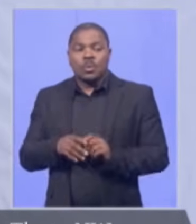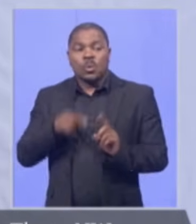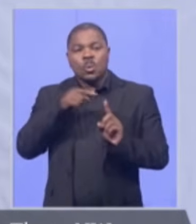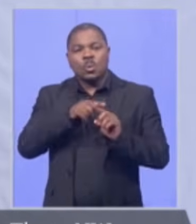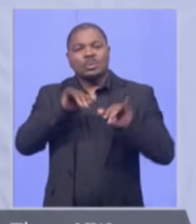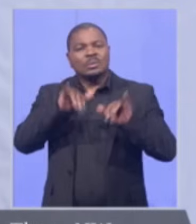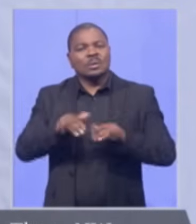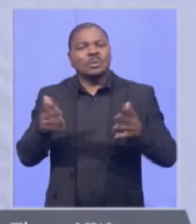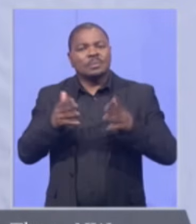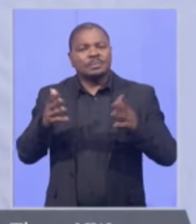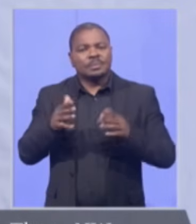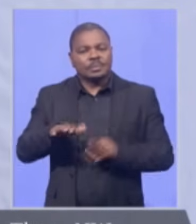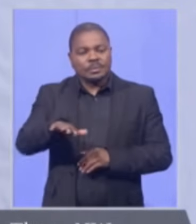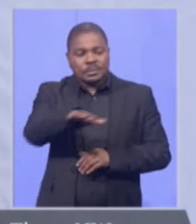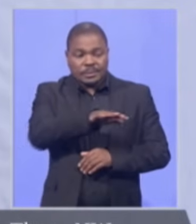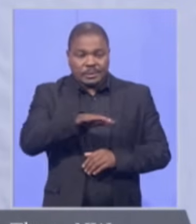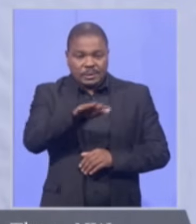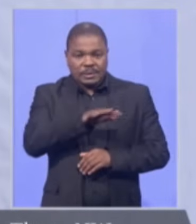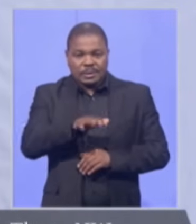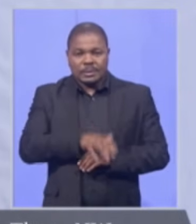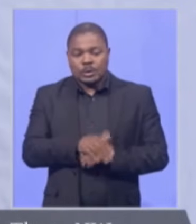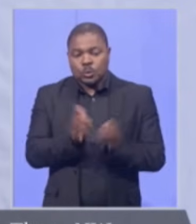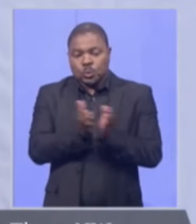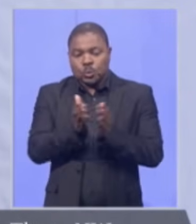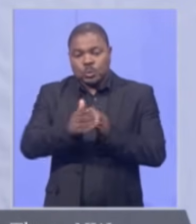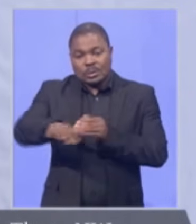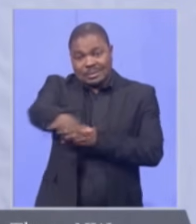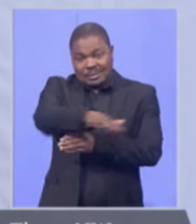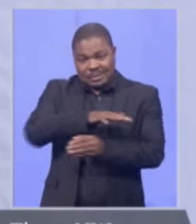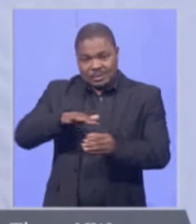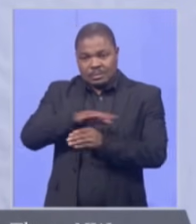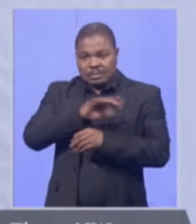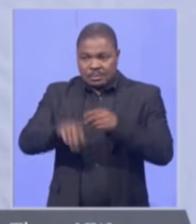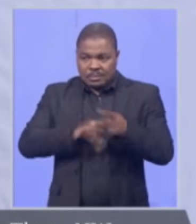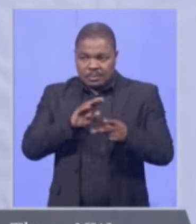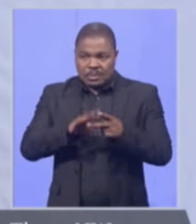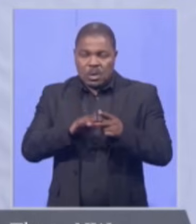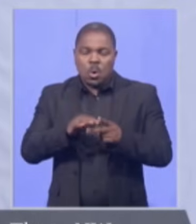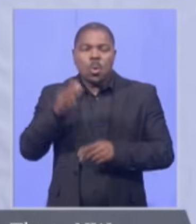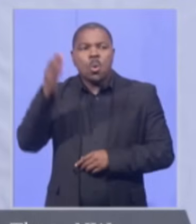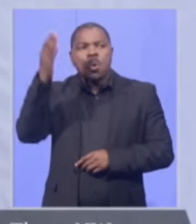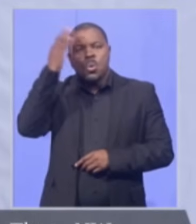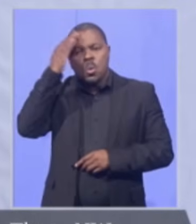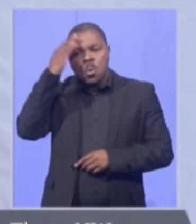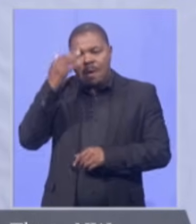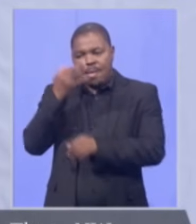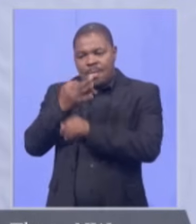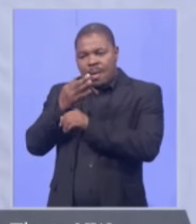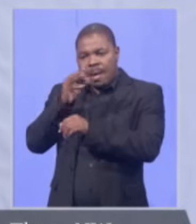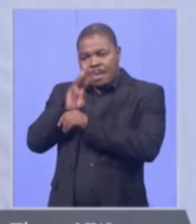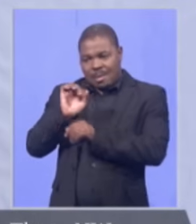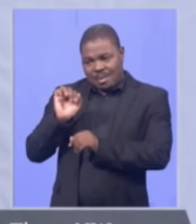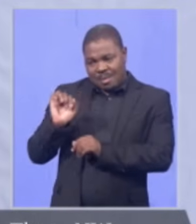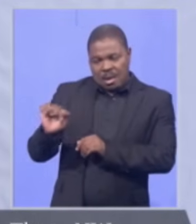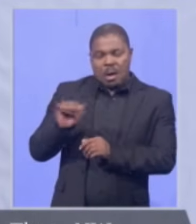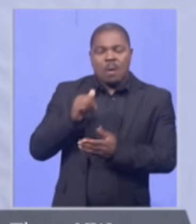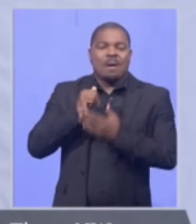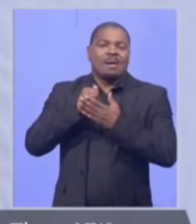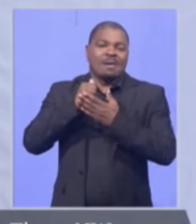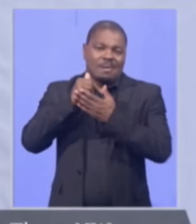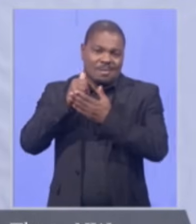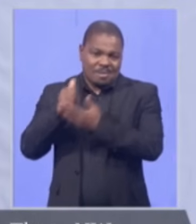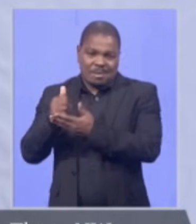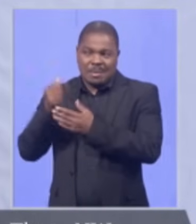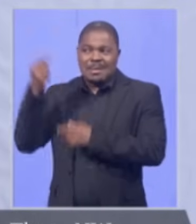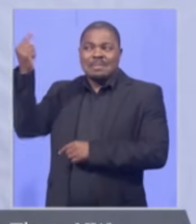ko motseng wa sekolo sa GJ Podile se leng ka ko teng, mme ya nna gore o itse yalo motsadi wa bana ba, mme ka lesego a thusa ba